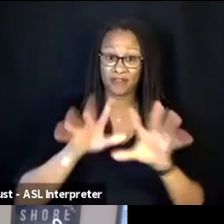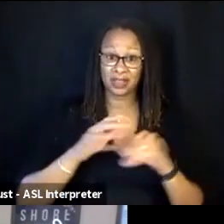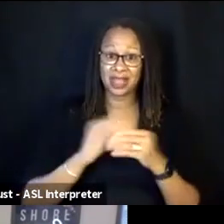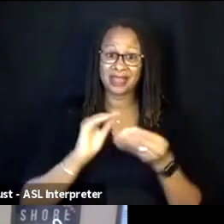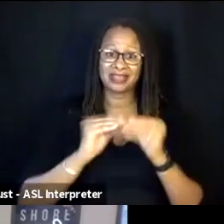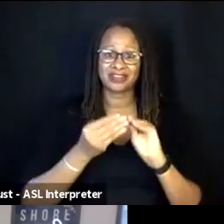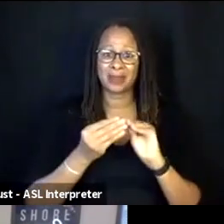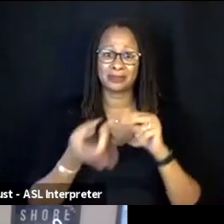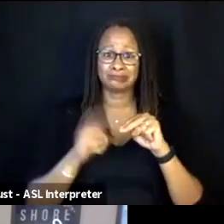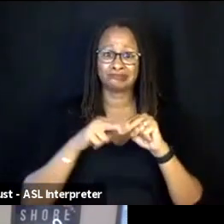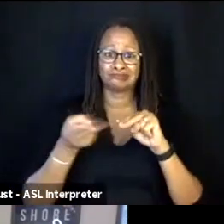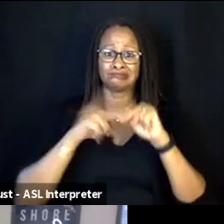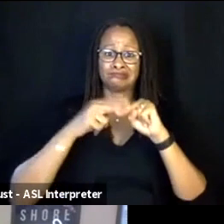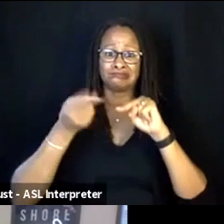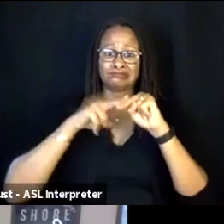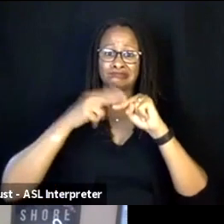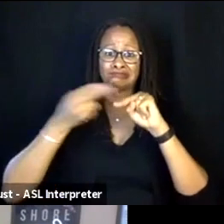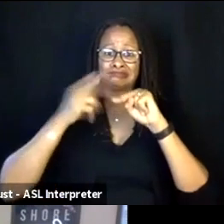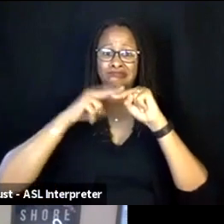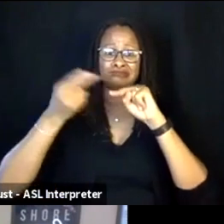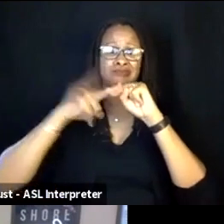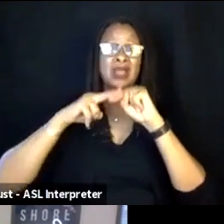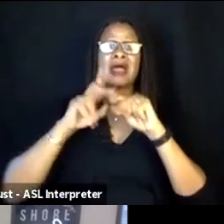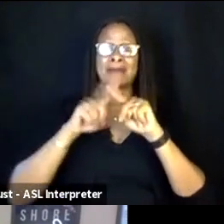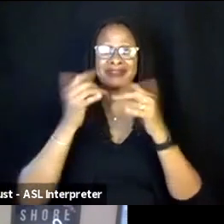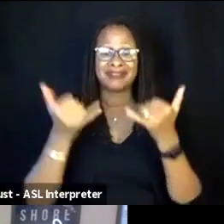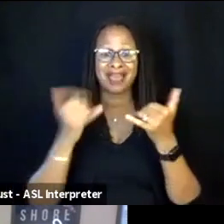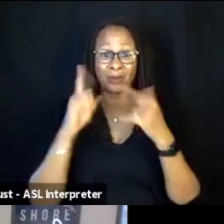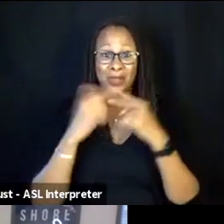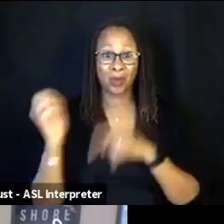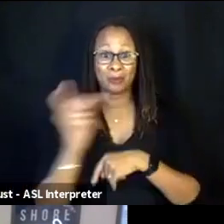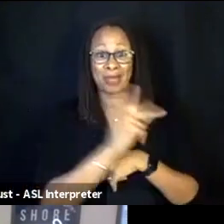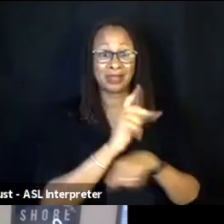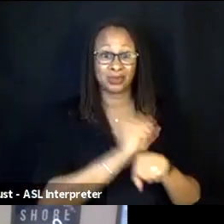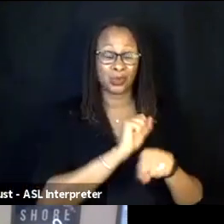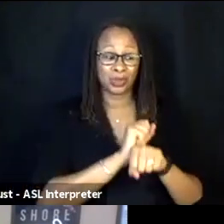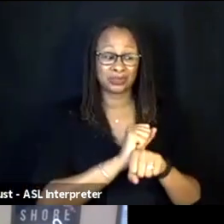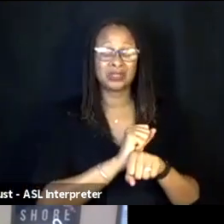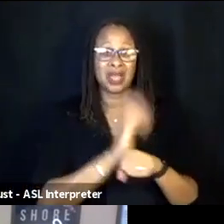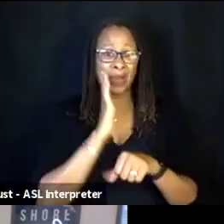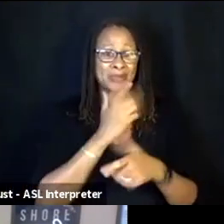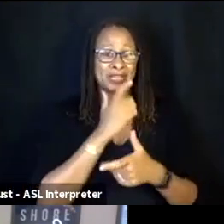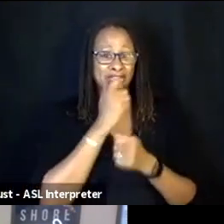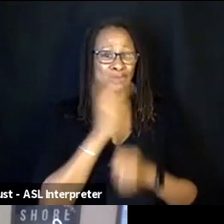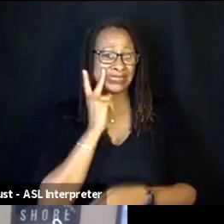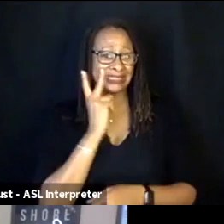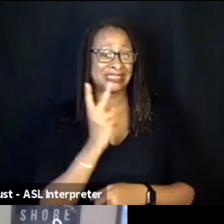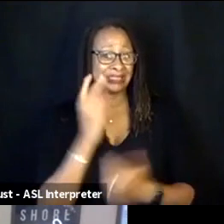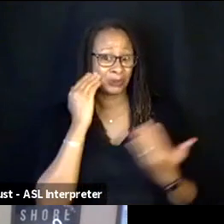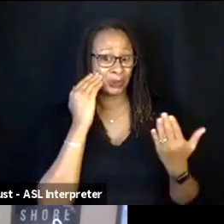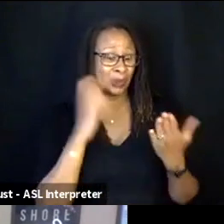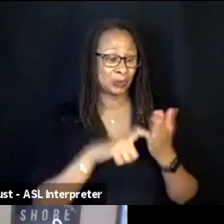were increasing. But now, you know, when people return to the workforce, I'll be interested to know